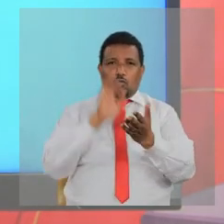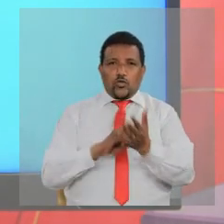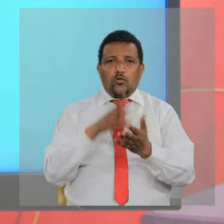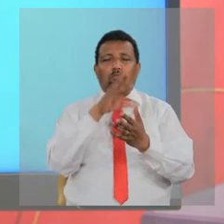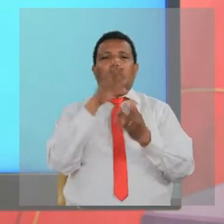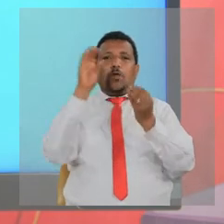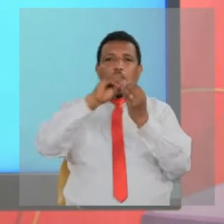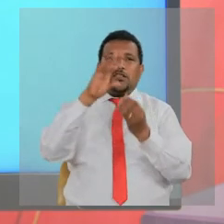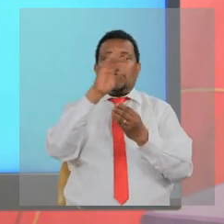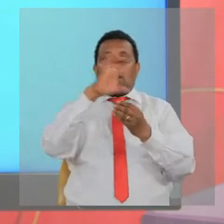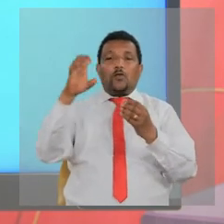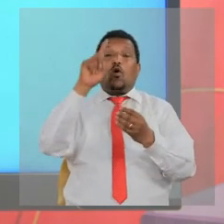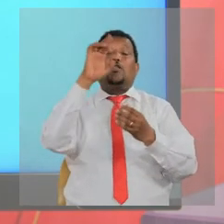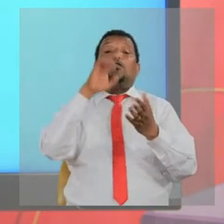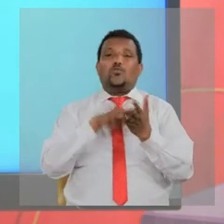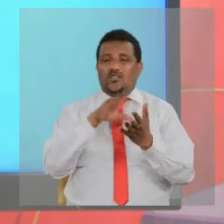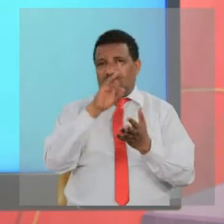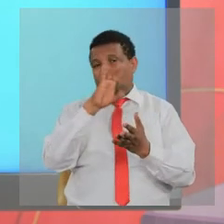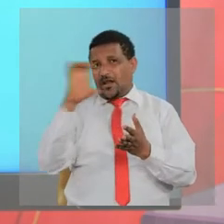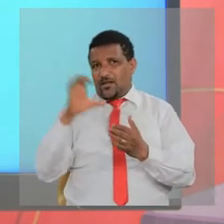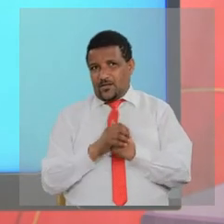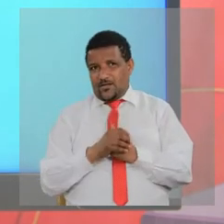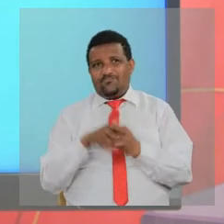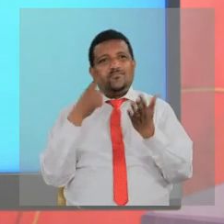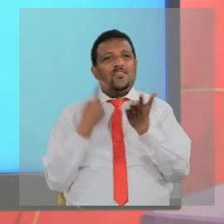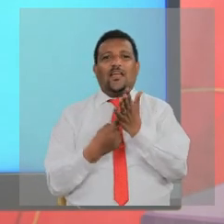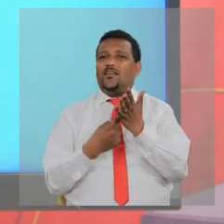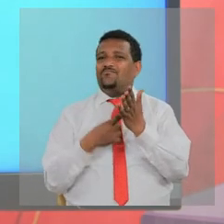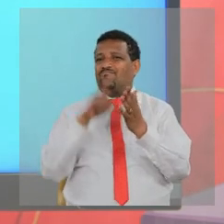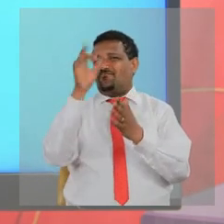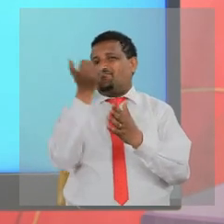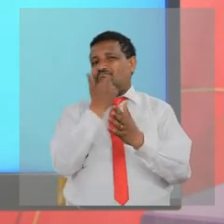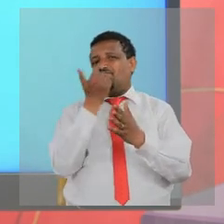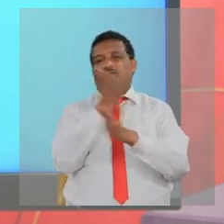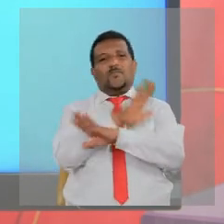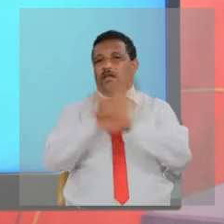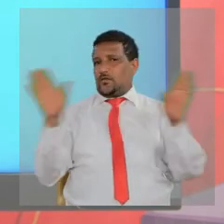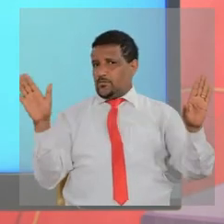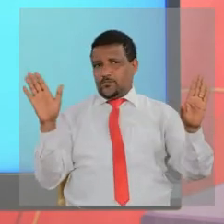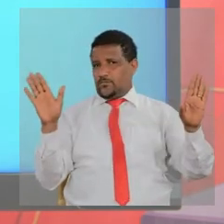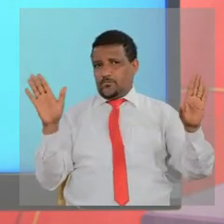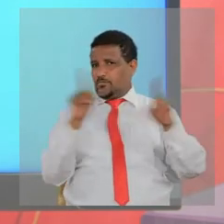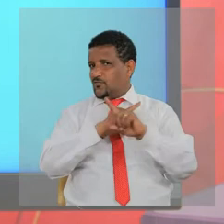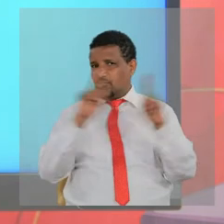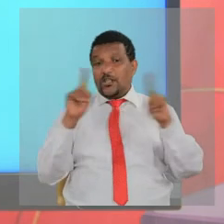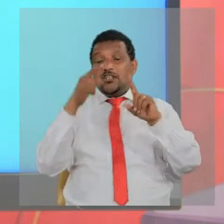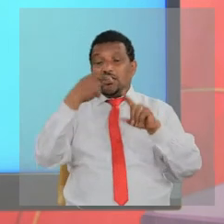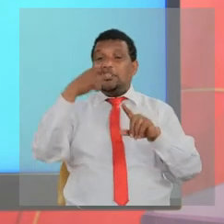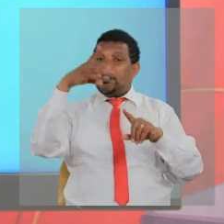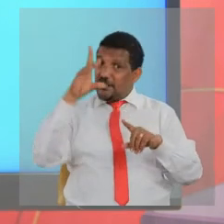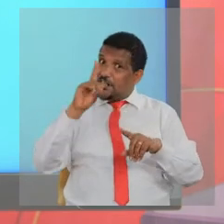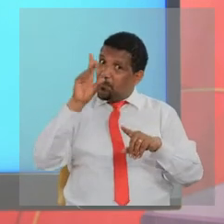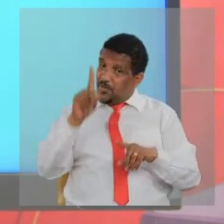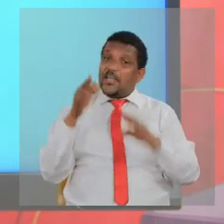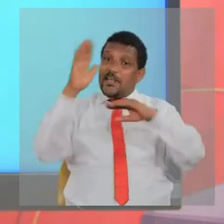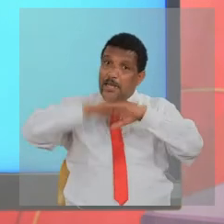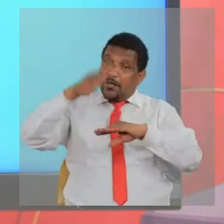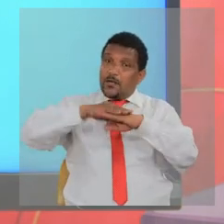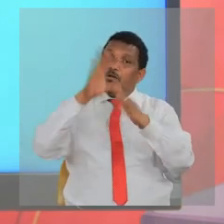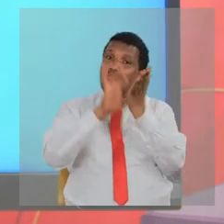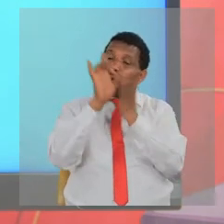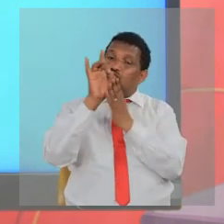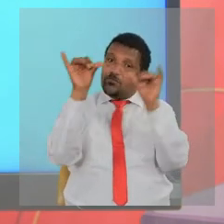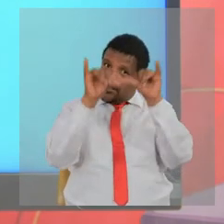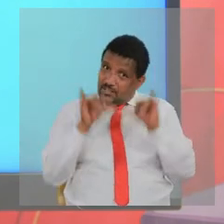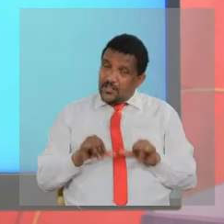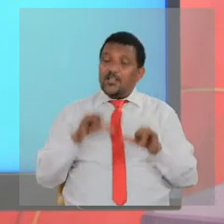1,000 plus 700 is 1,700. This is the wrong way of calculating GDP, because there is double counting in